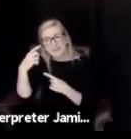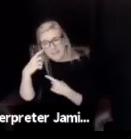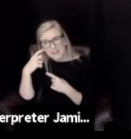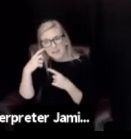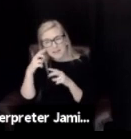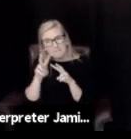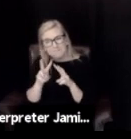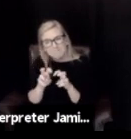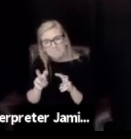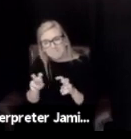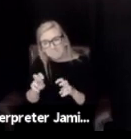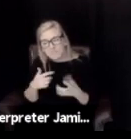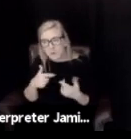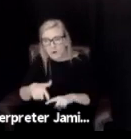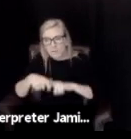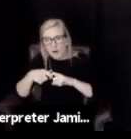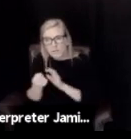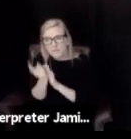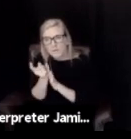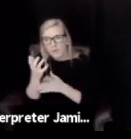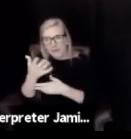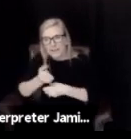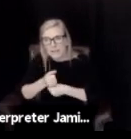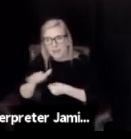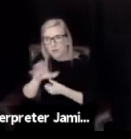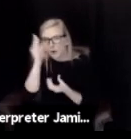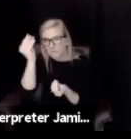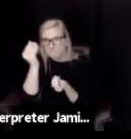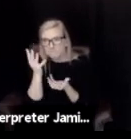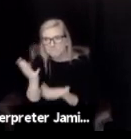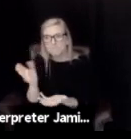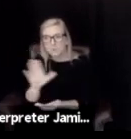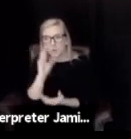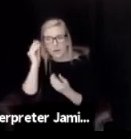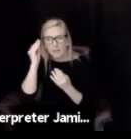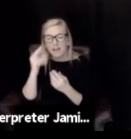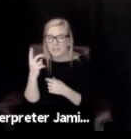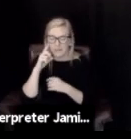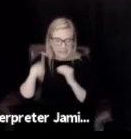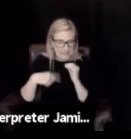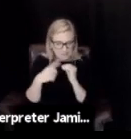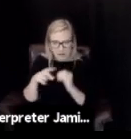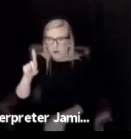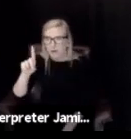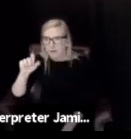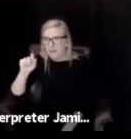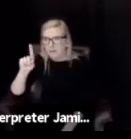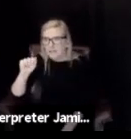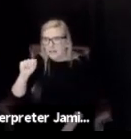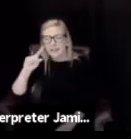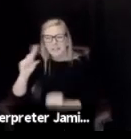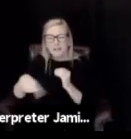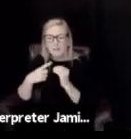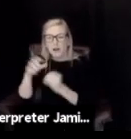a moment. I want to get some thoughts from you. So as you think about all this data and think about how companies are pivoting,